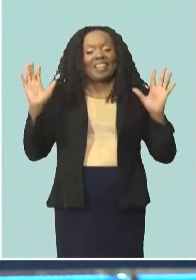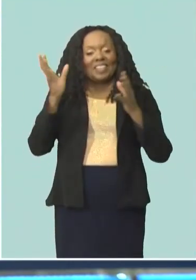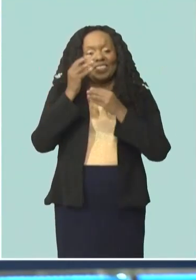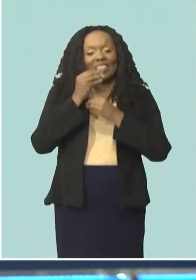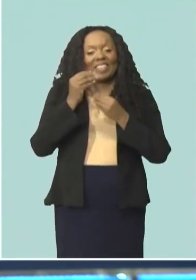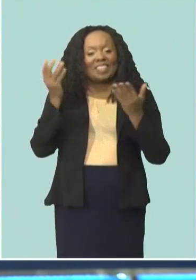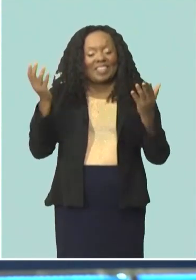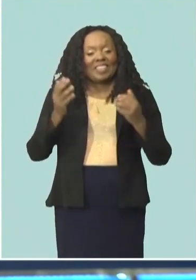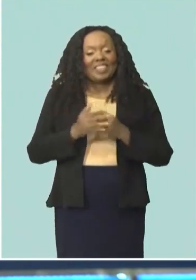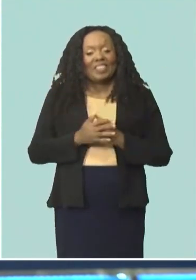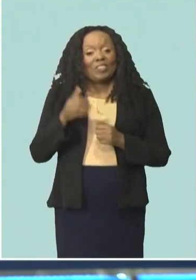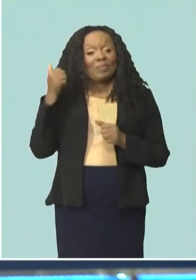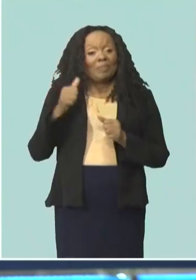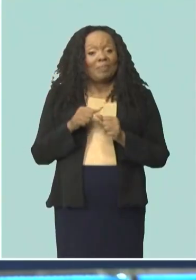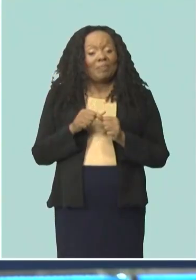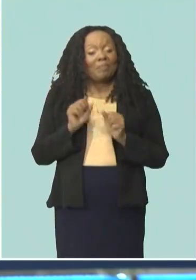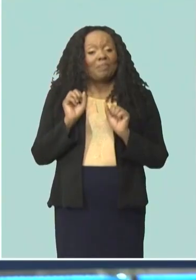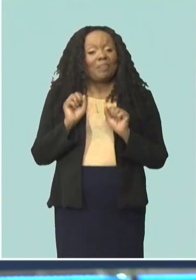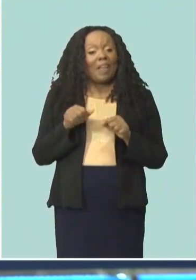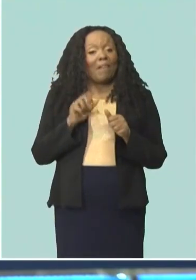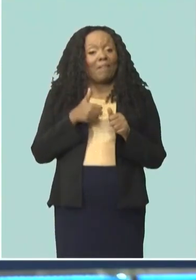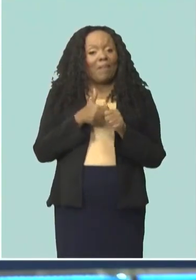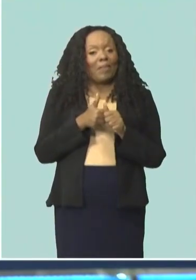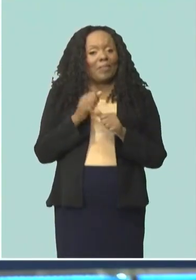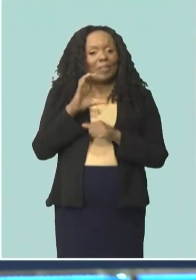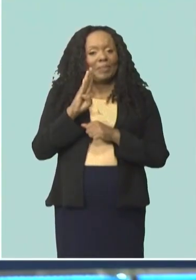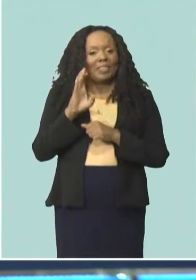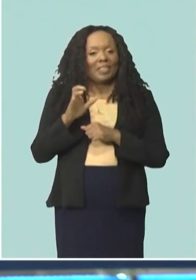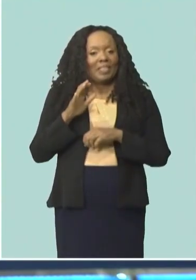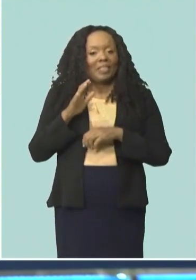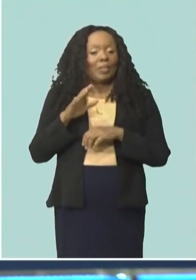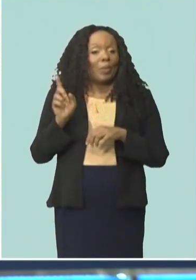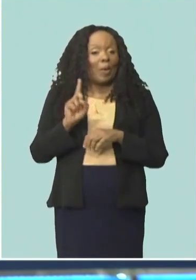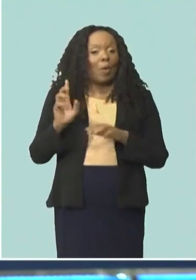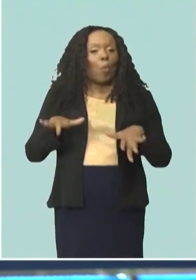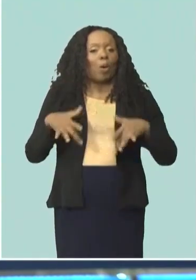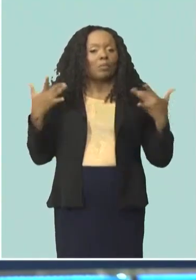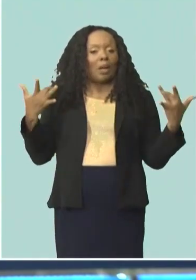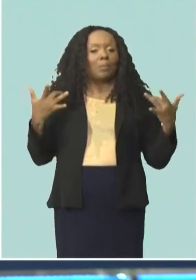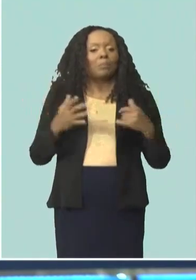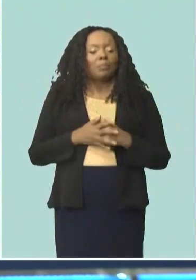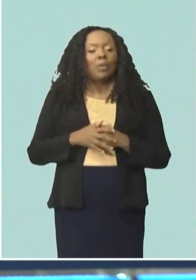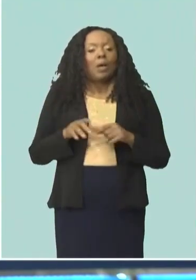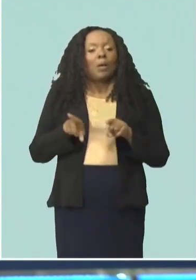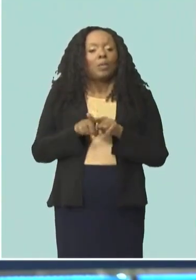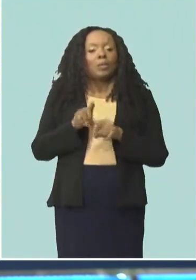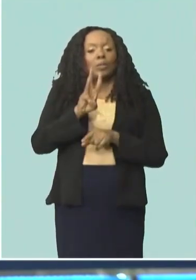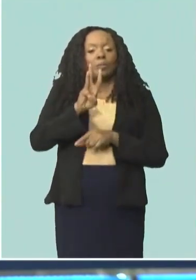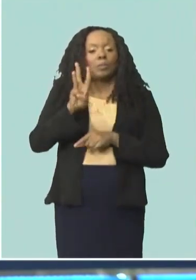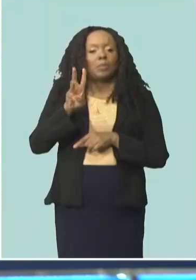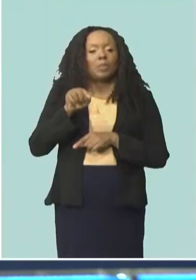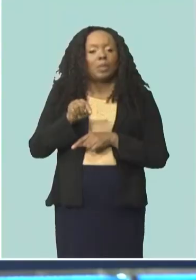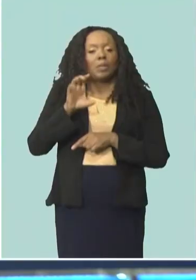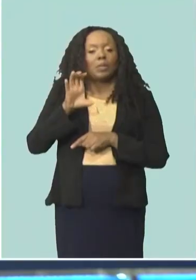news tonight. Remember, you can follow CBC on our WhatsApp channels and visit our website at